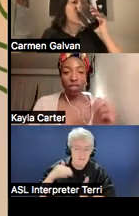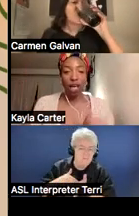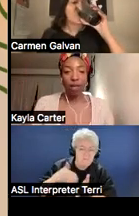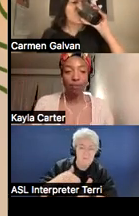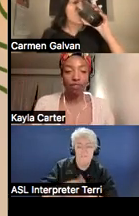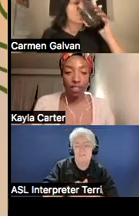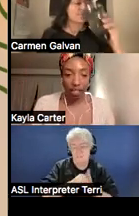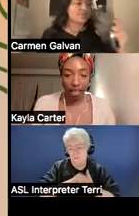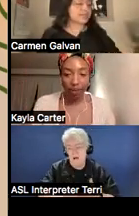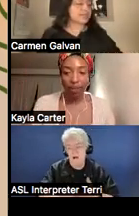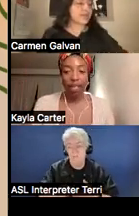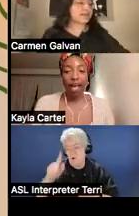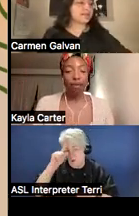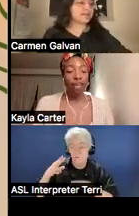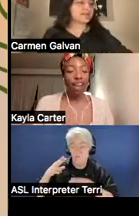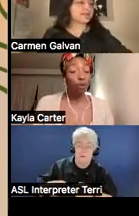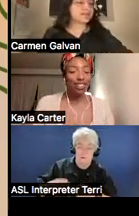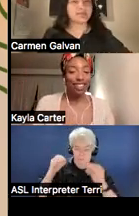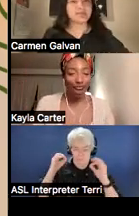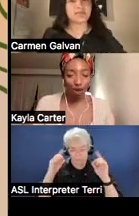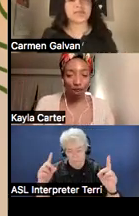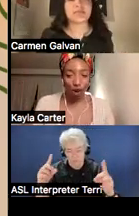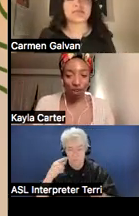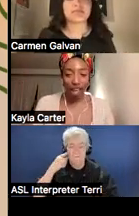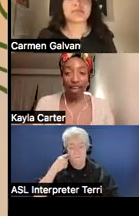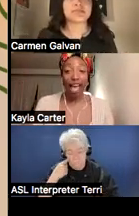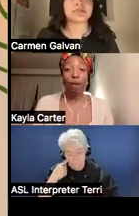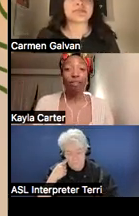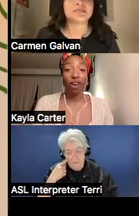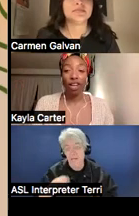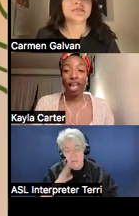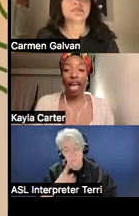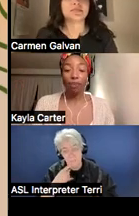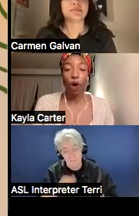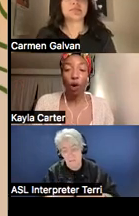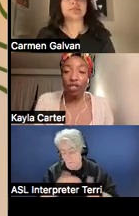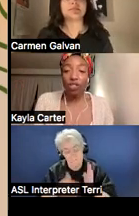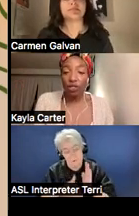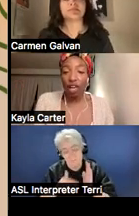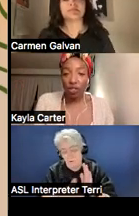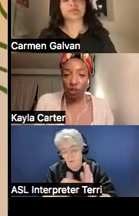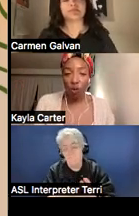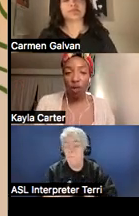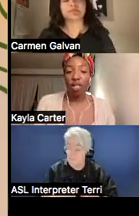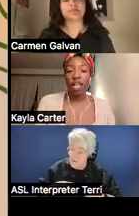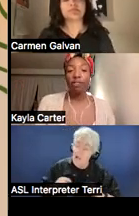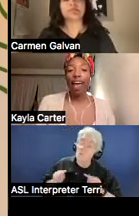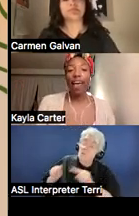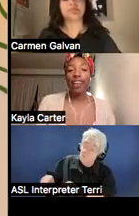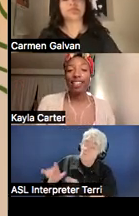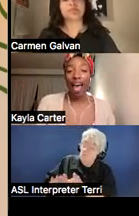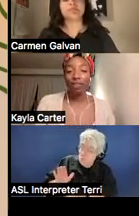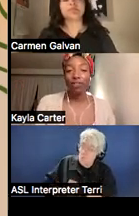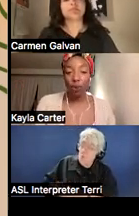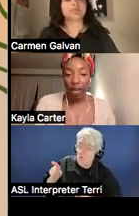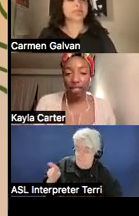pseudo-educational facility. And I will say that over and over again. However, going to a school that